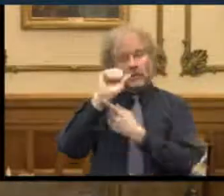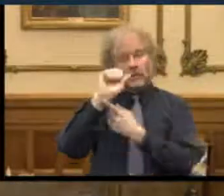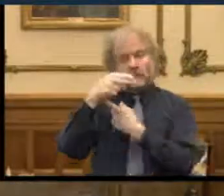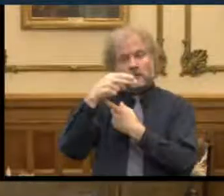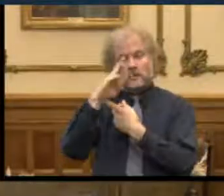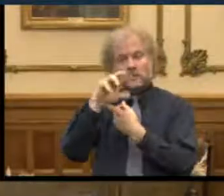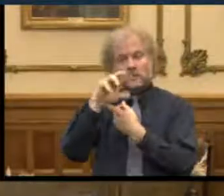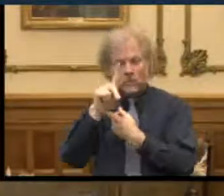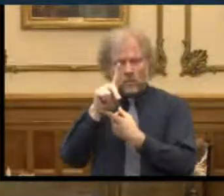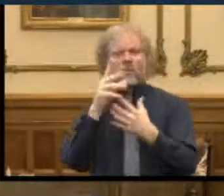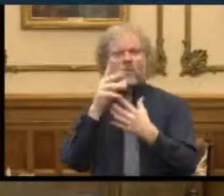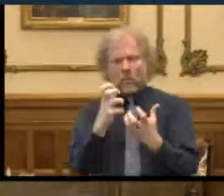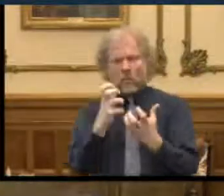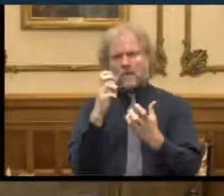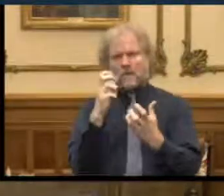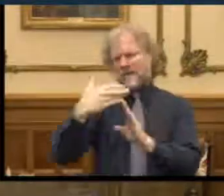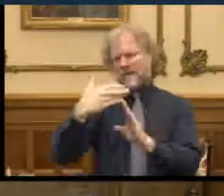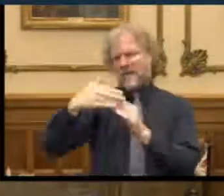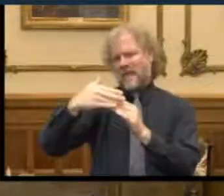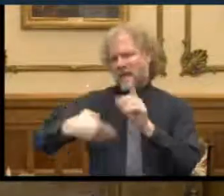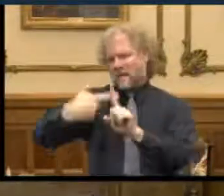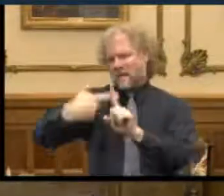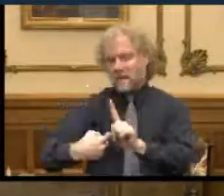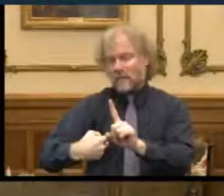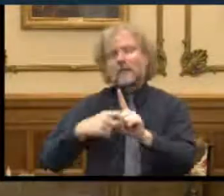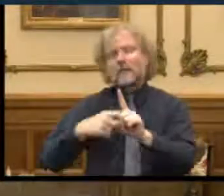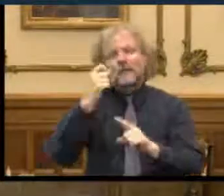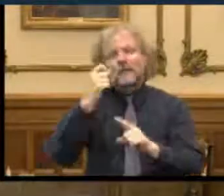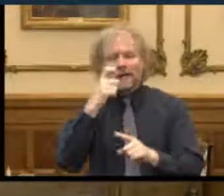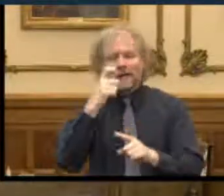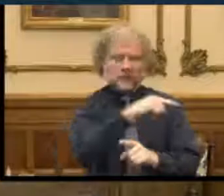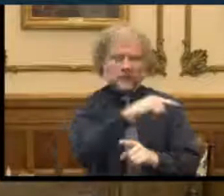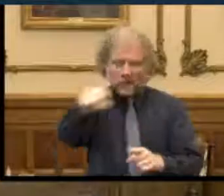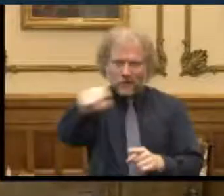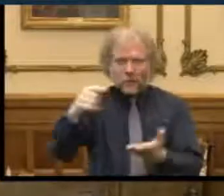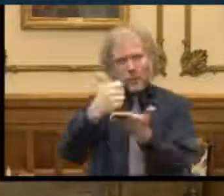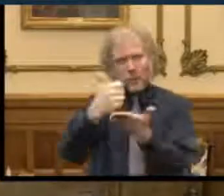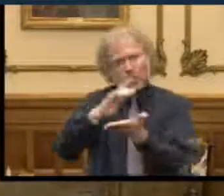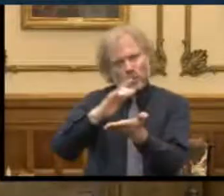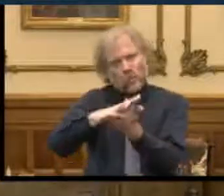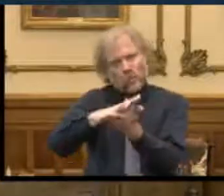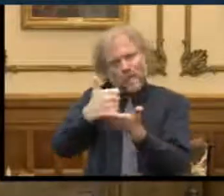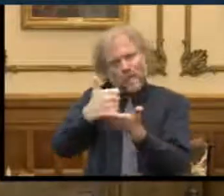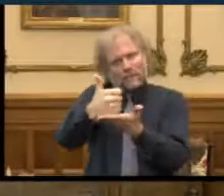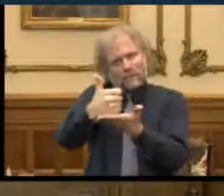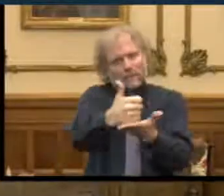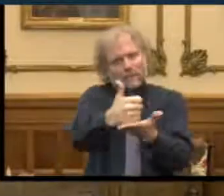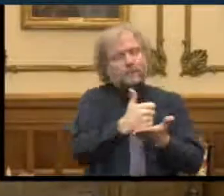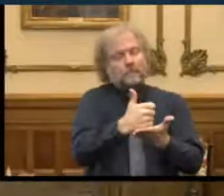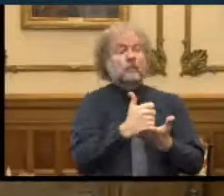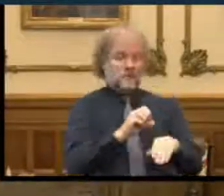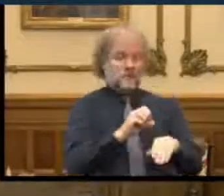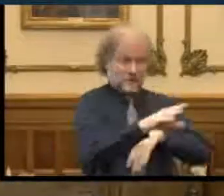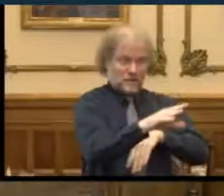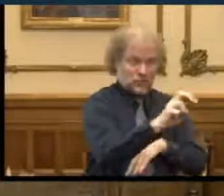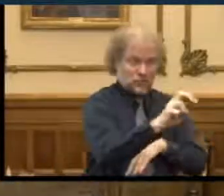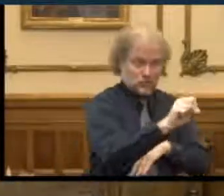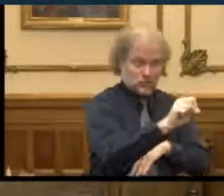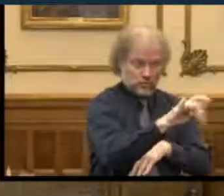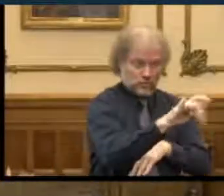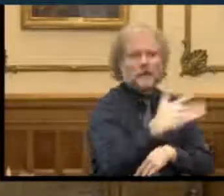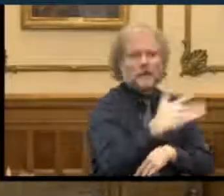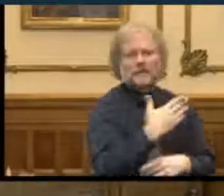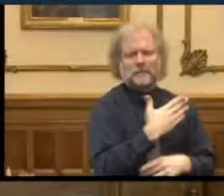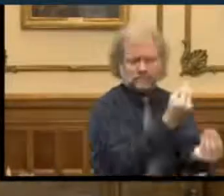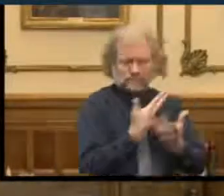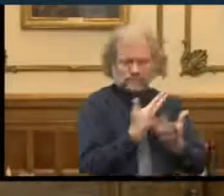publicly available by the end of the month, but that will require help from our schools. So please respond to the survey and identify someone in your school to